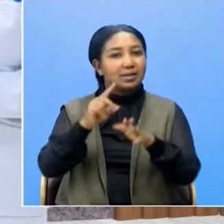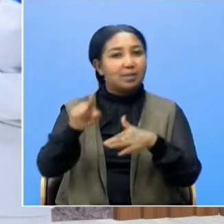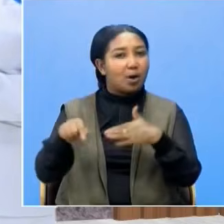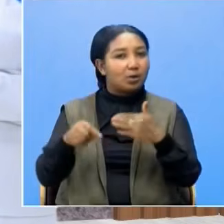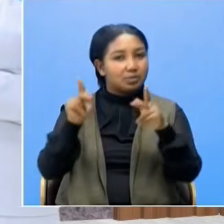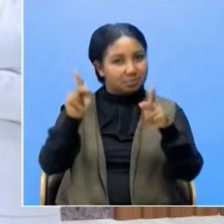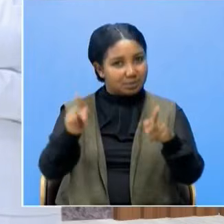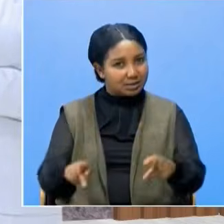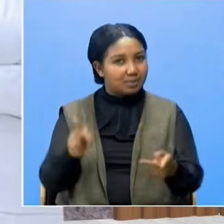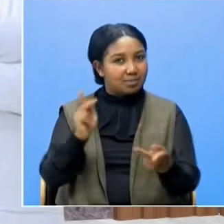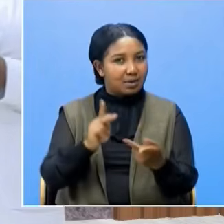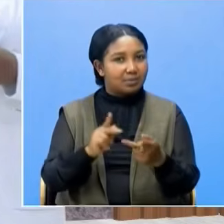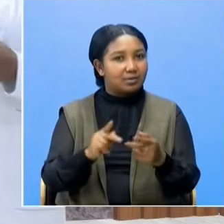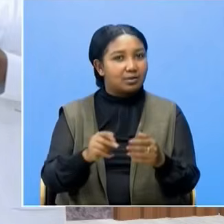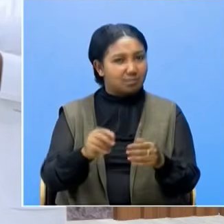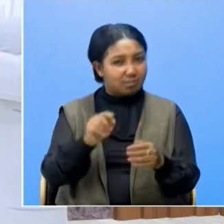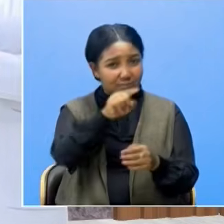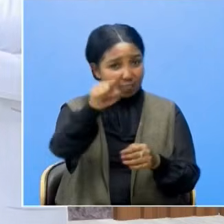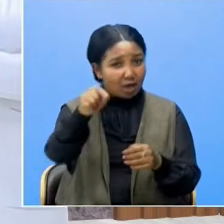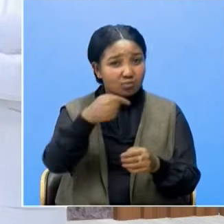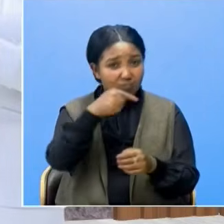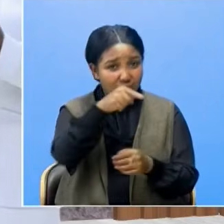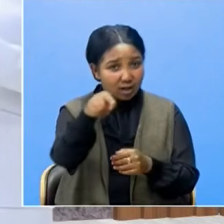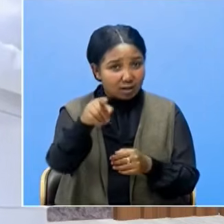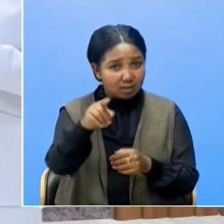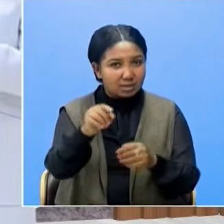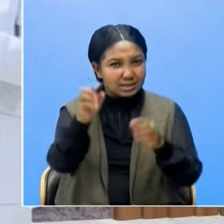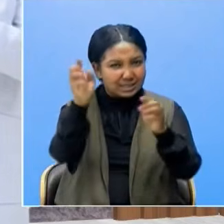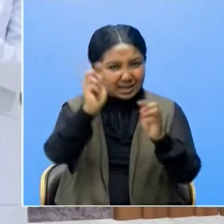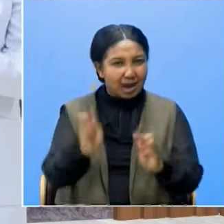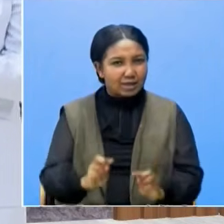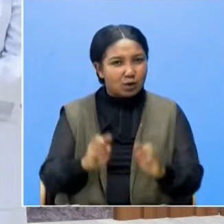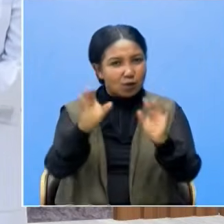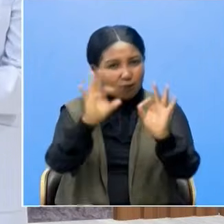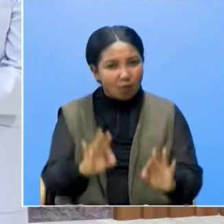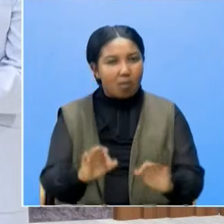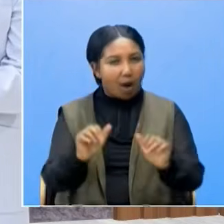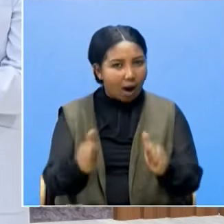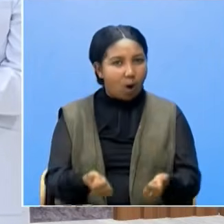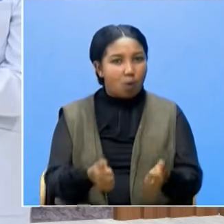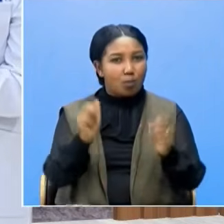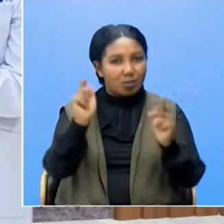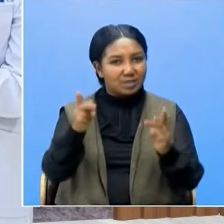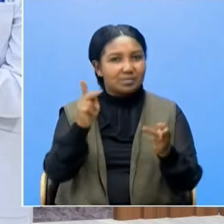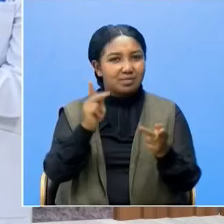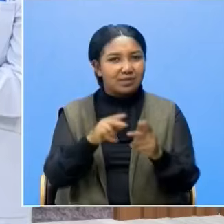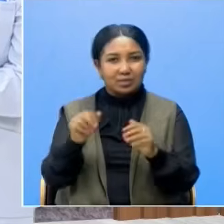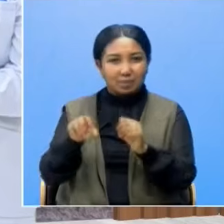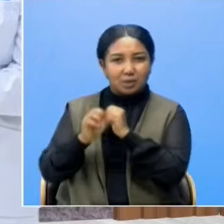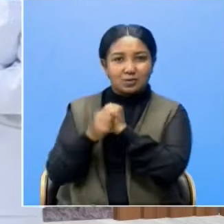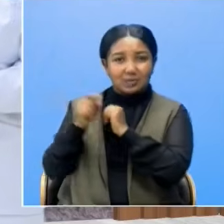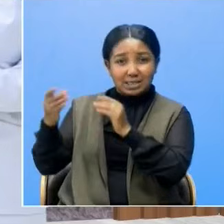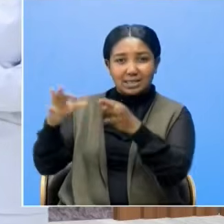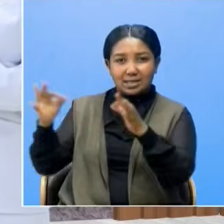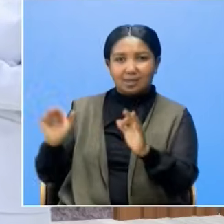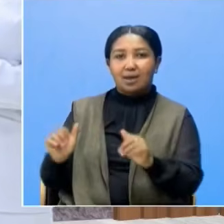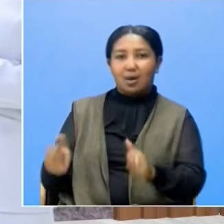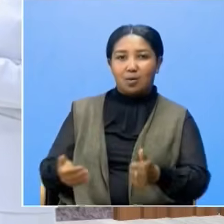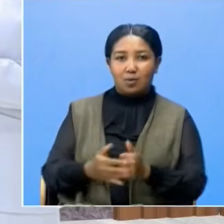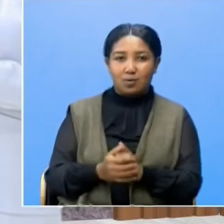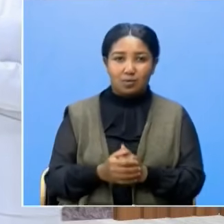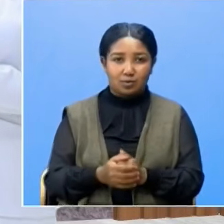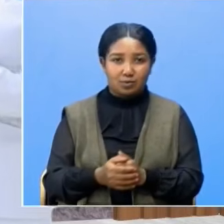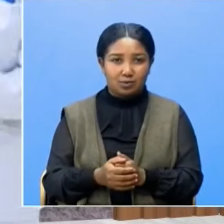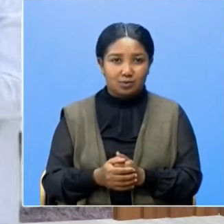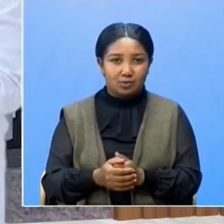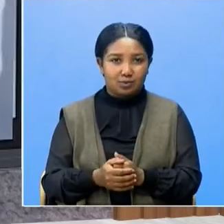the present perfect? I mean, can we tell the structure or the form of present perfect based on these sentences?